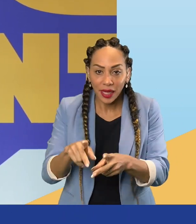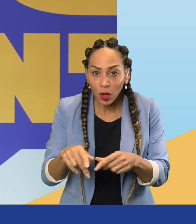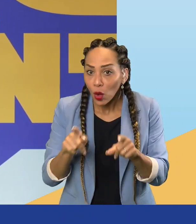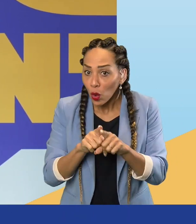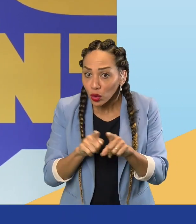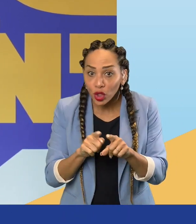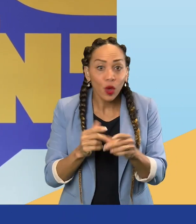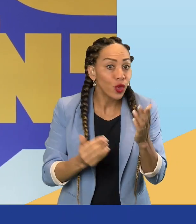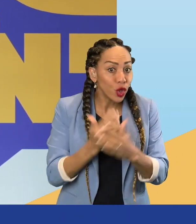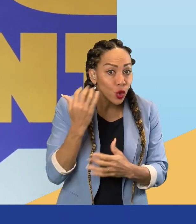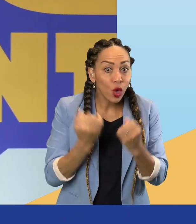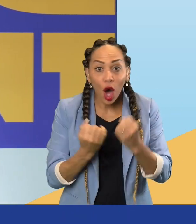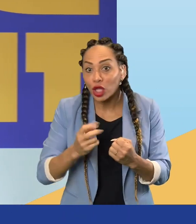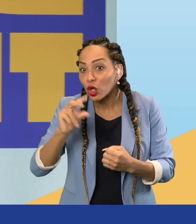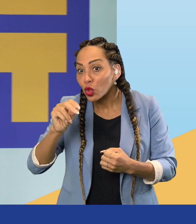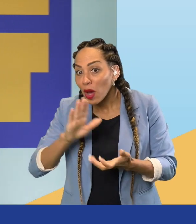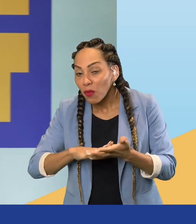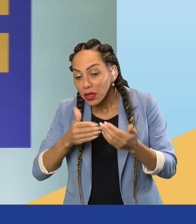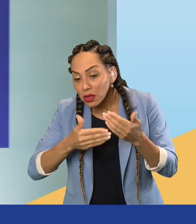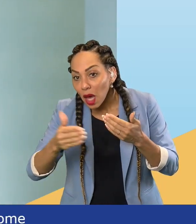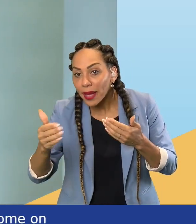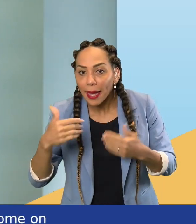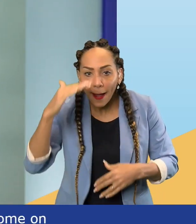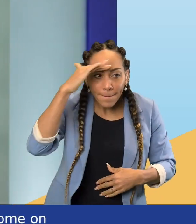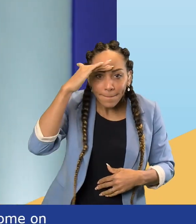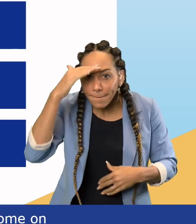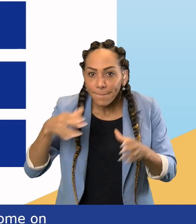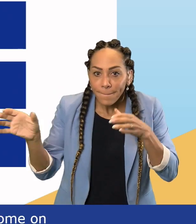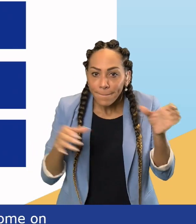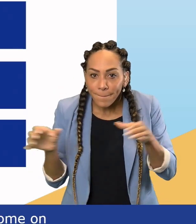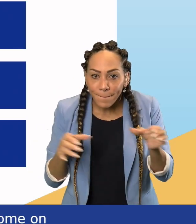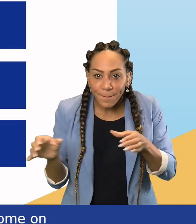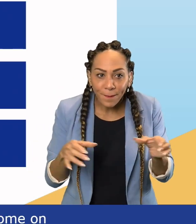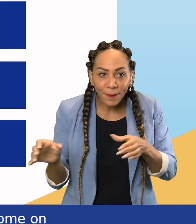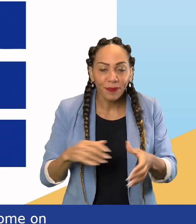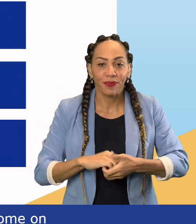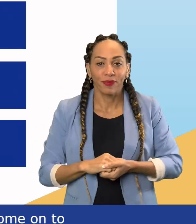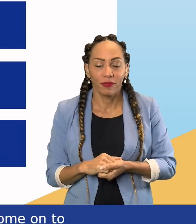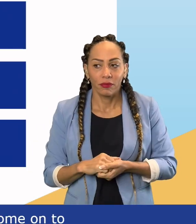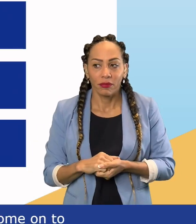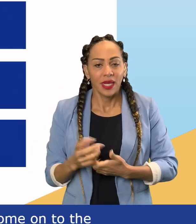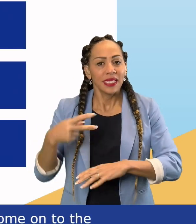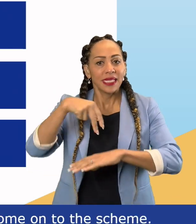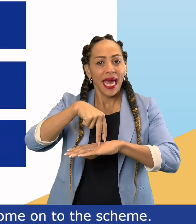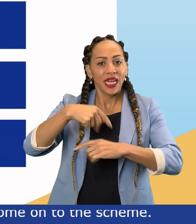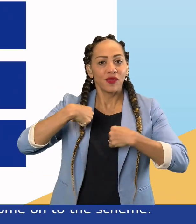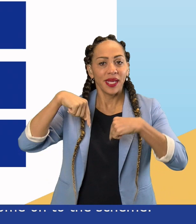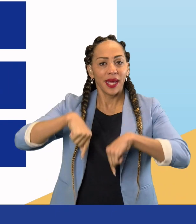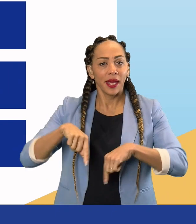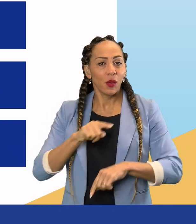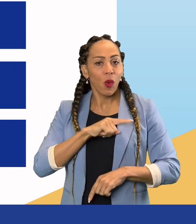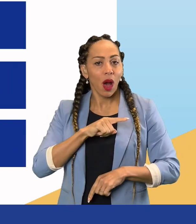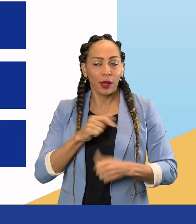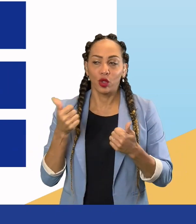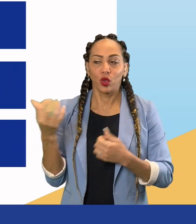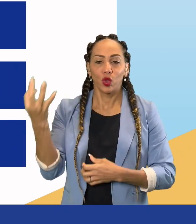scheme over the next 12 months or so. So what am I doing on stage? That's a very good question. I'm here today